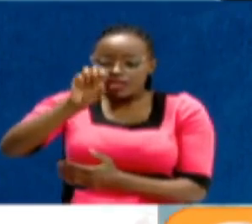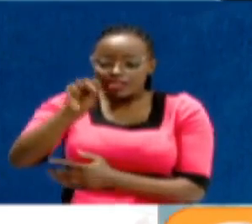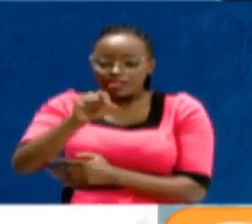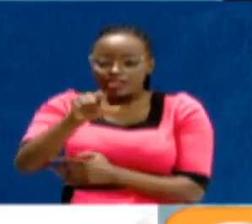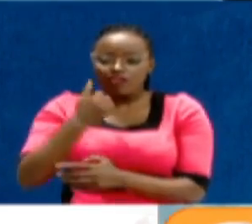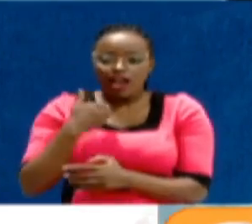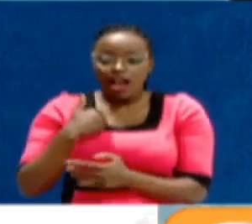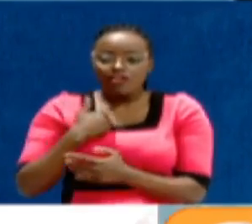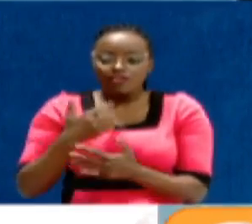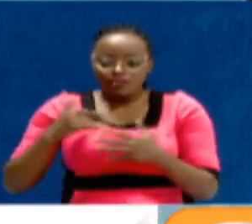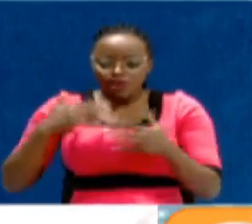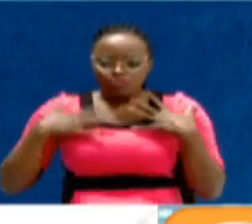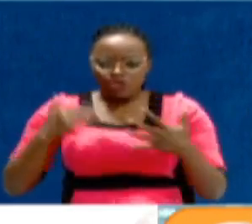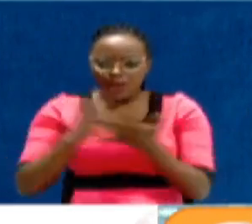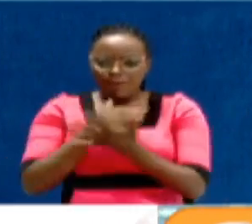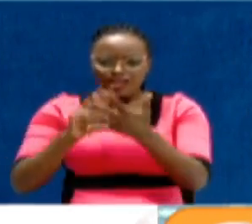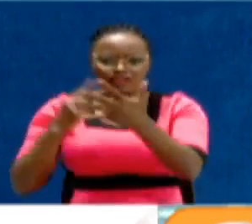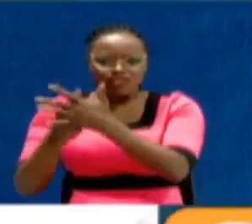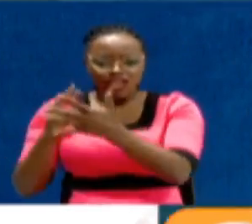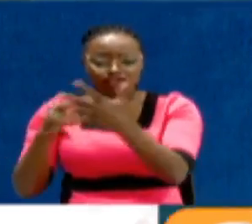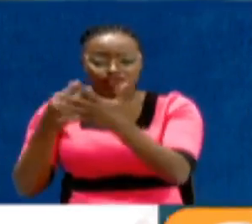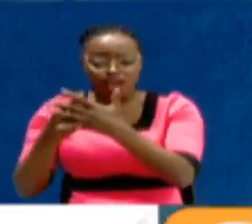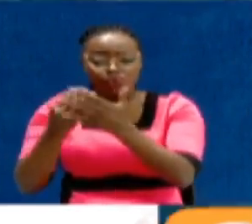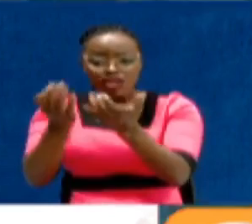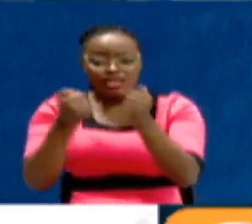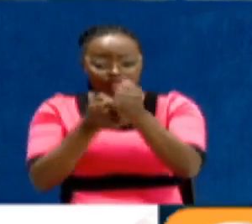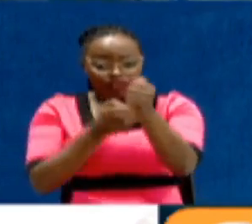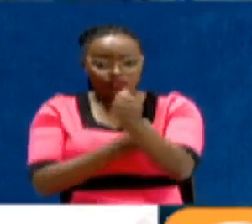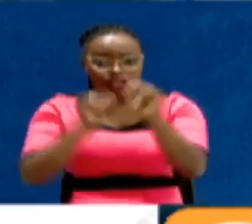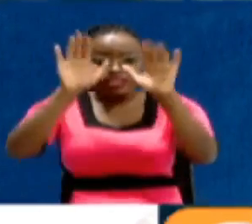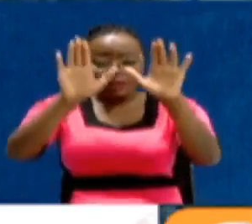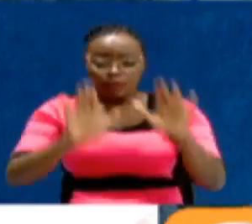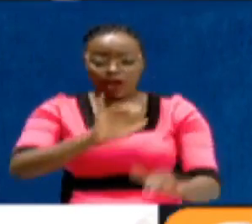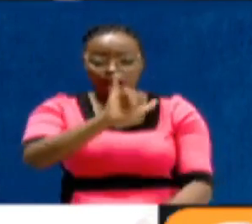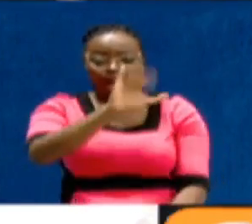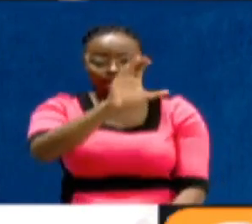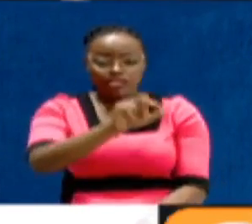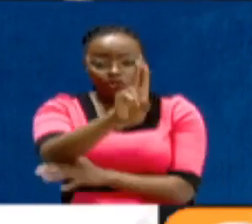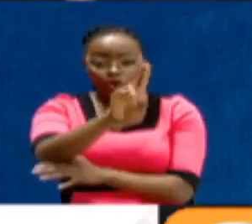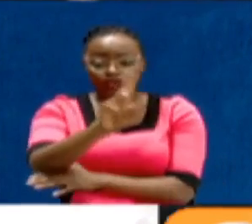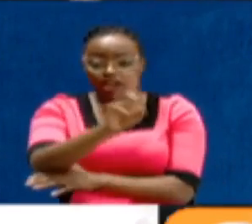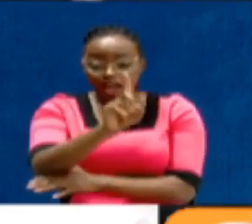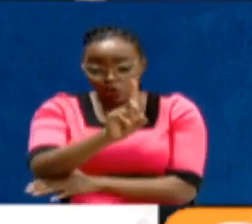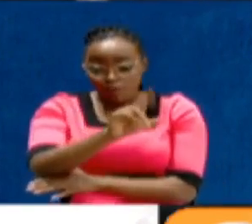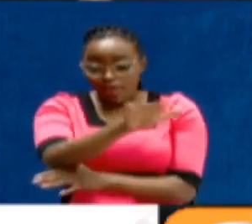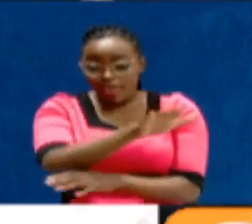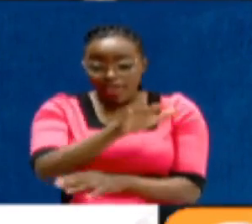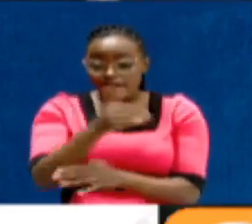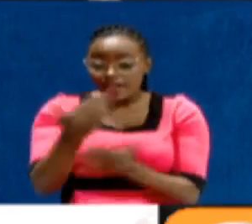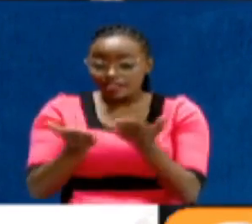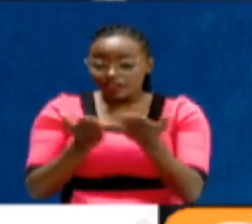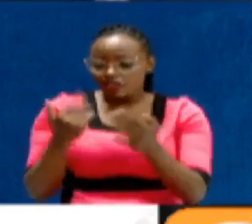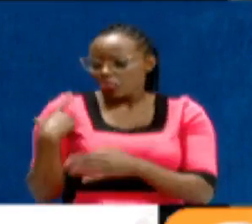going into multiple organ failure, and we need to support those organs. So important are ICUs that the Nairobi Metropolitan